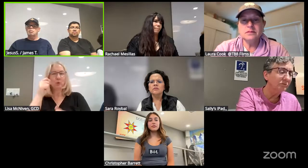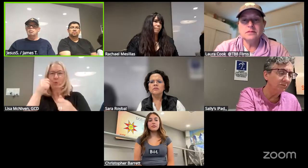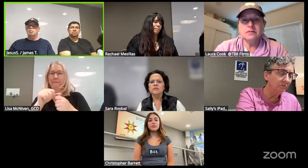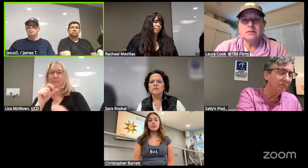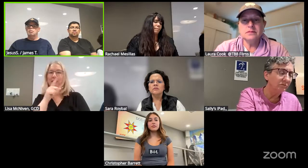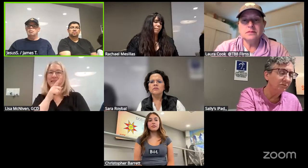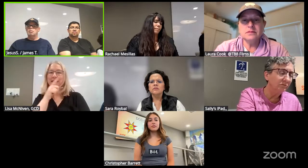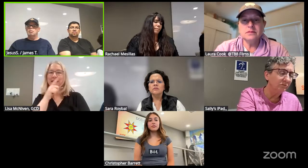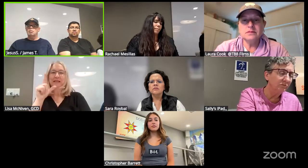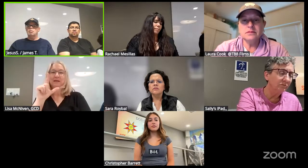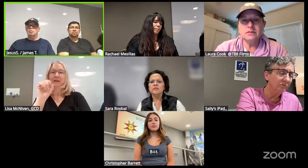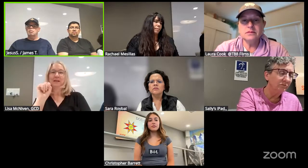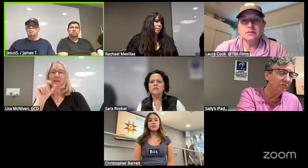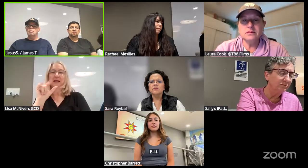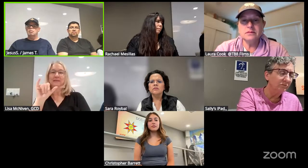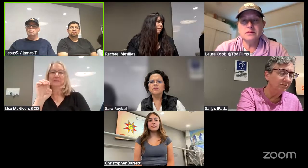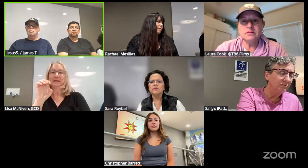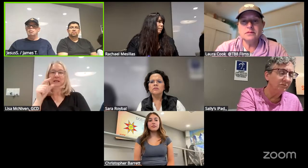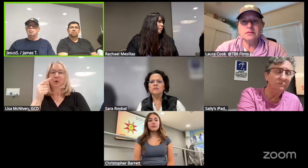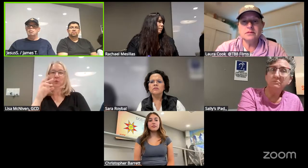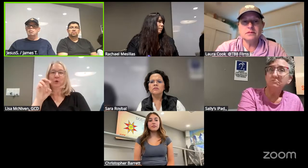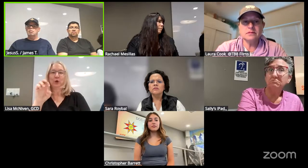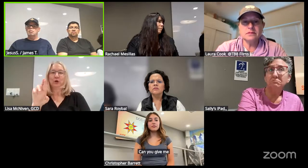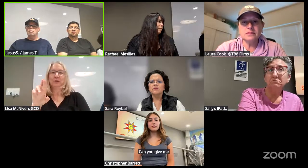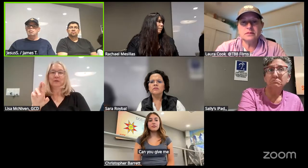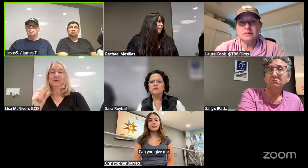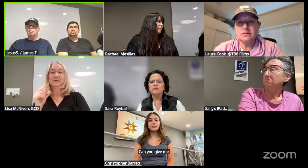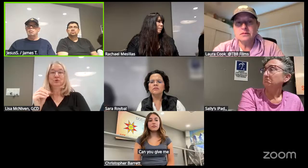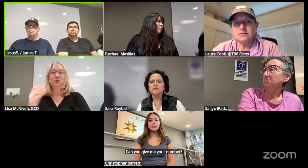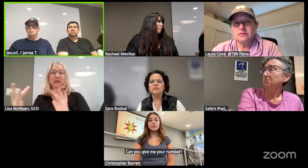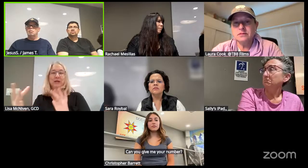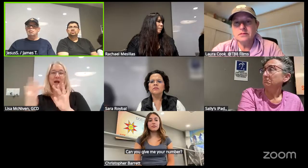Interpreters. Anybody remember?